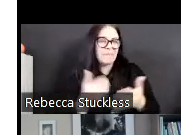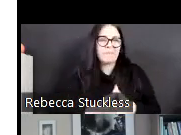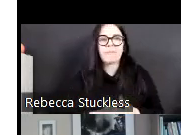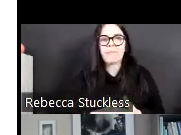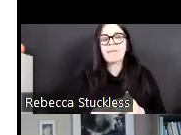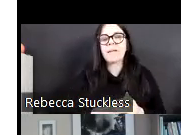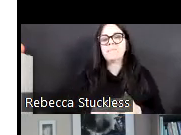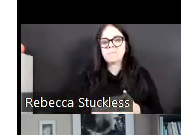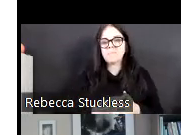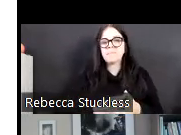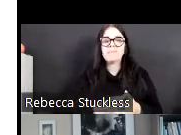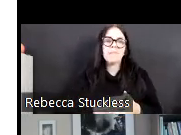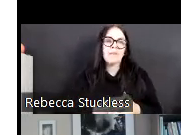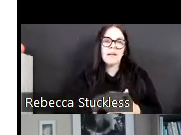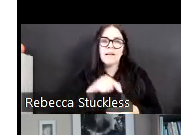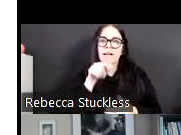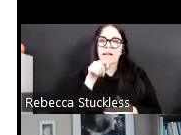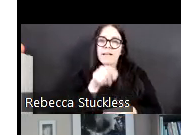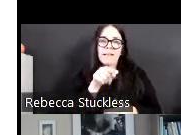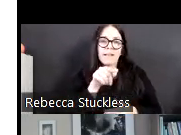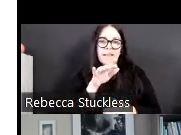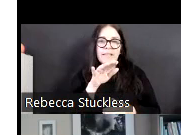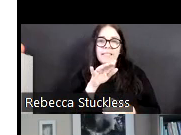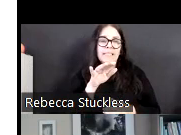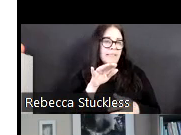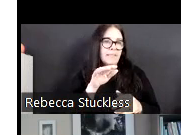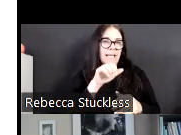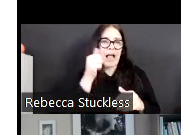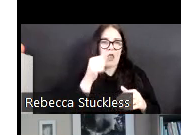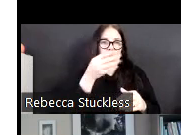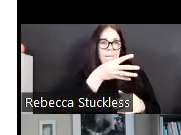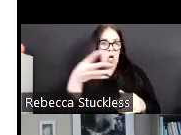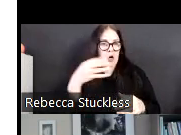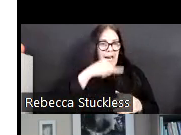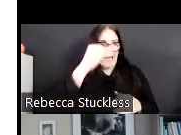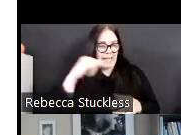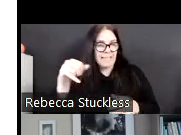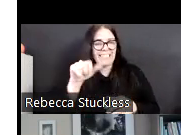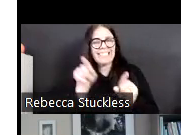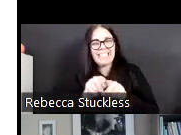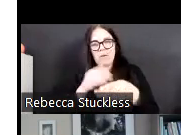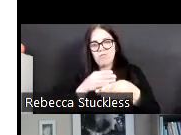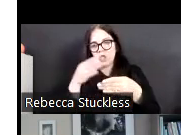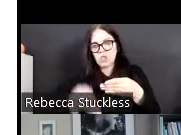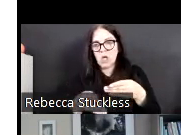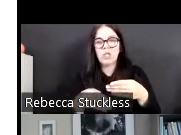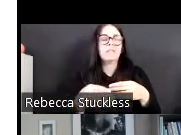This is just another, rather than a bar graph, you get a line graph, same results, just a different format.